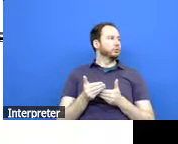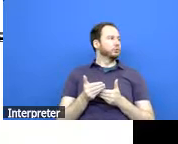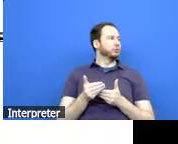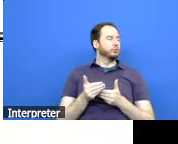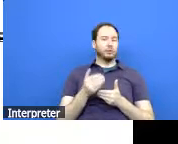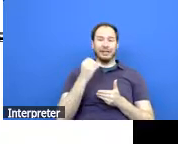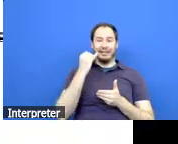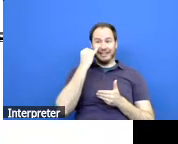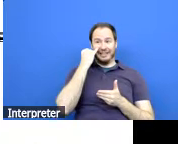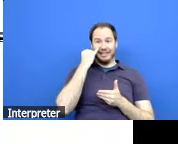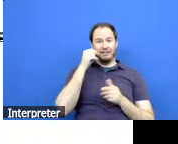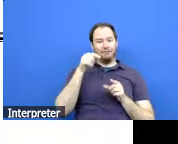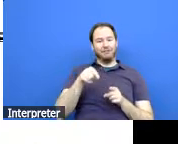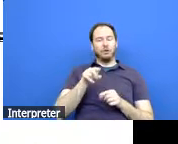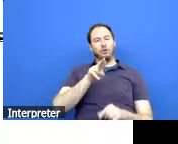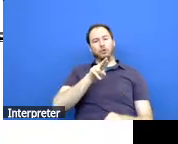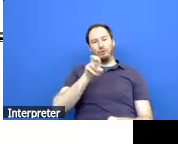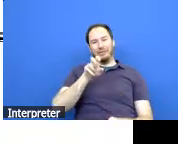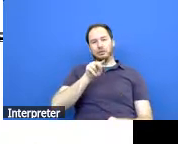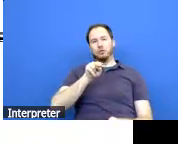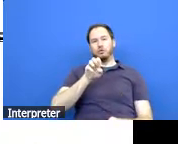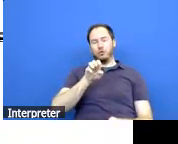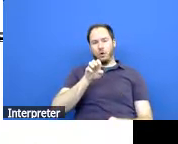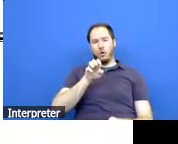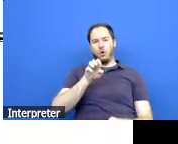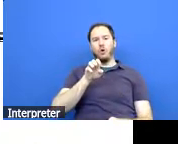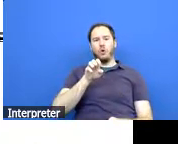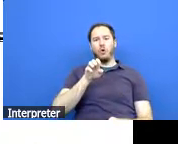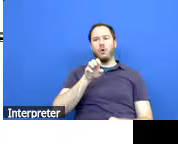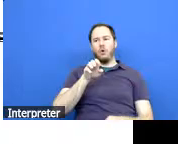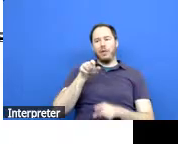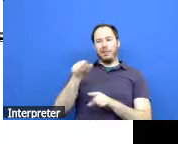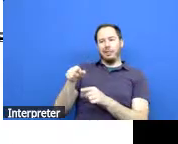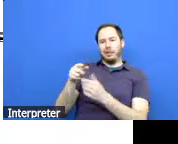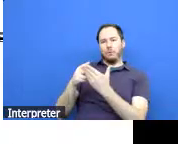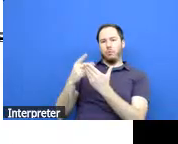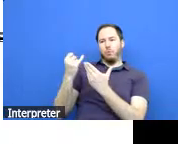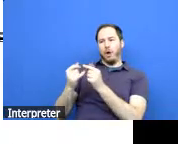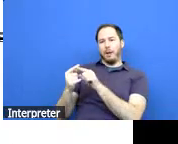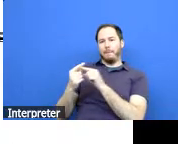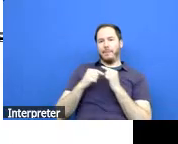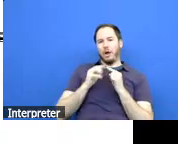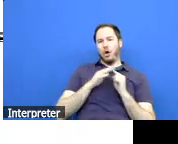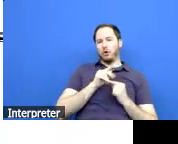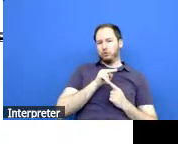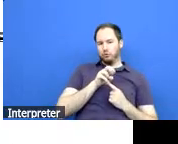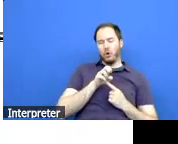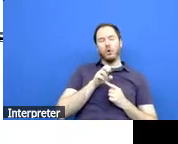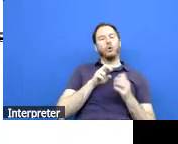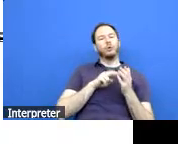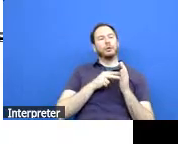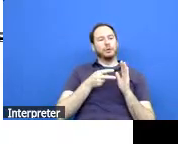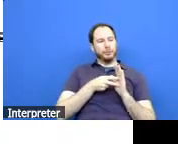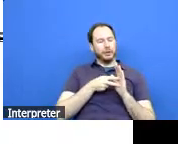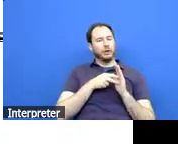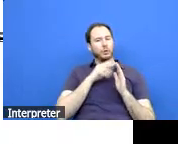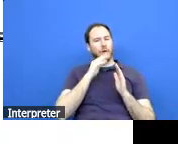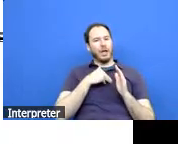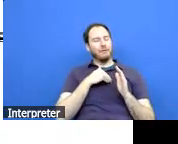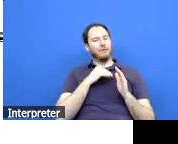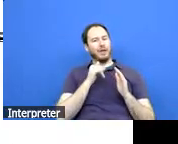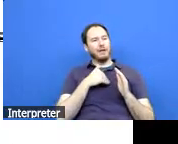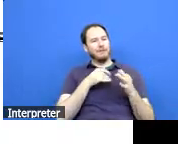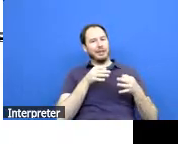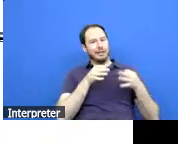Anytime we're doing a rezone, which this is predicated on, there's a meeting with a hearing,